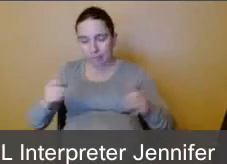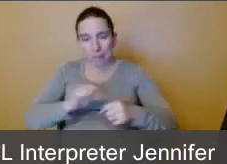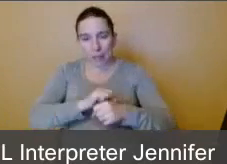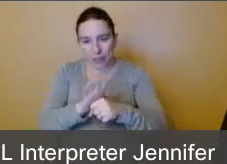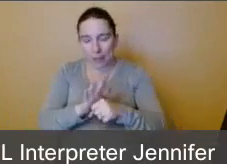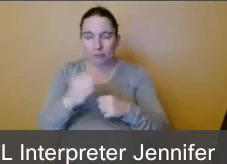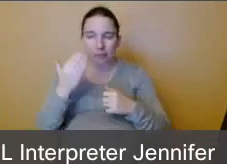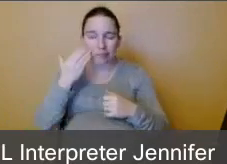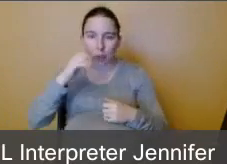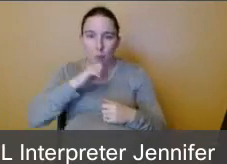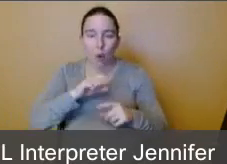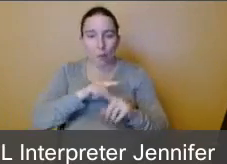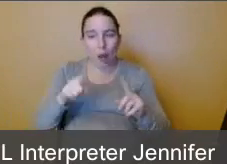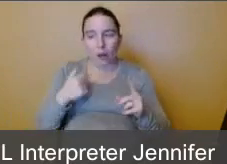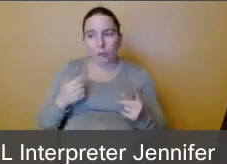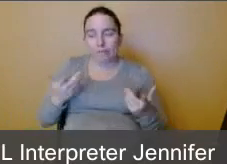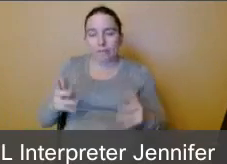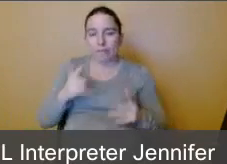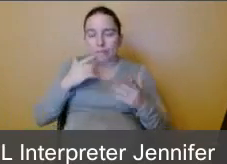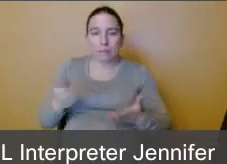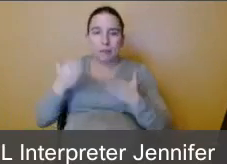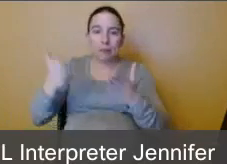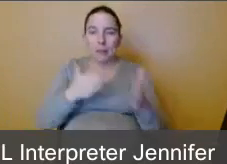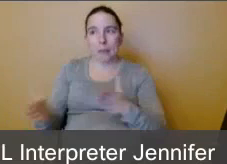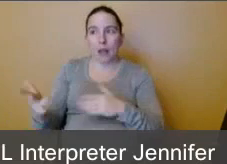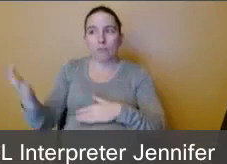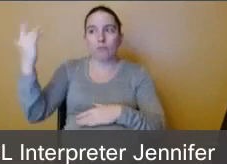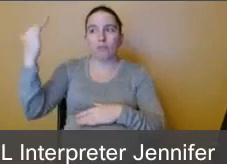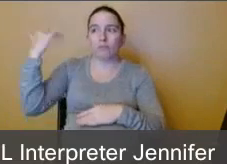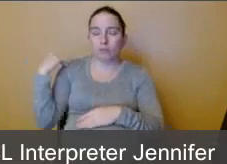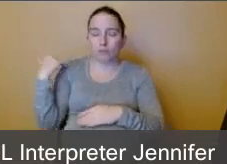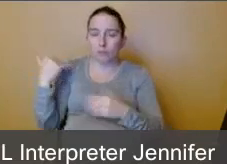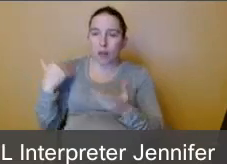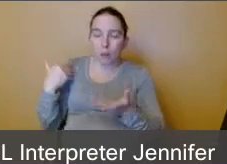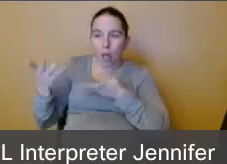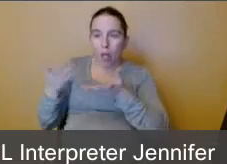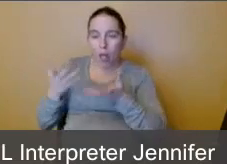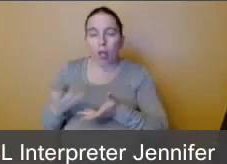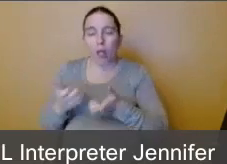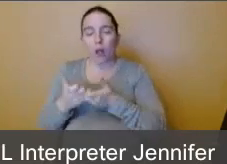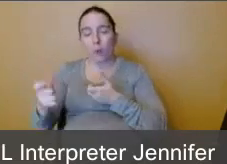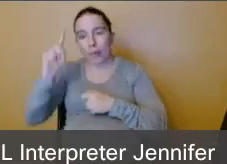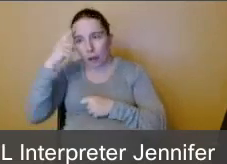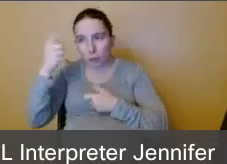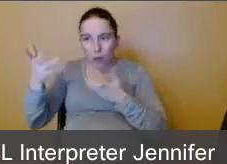we had, submitted this plan a while back and had some, back and forth with the federal government. So,